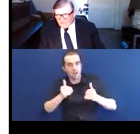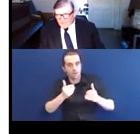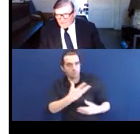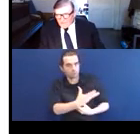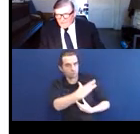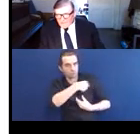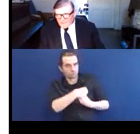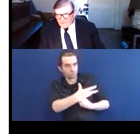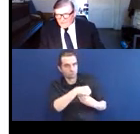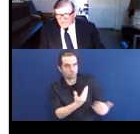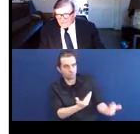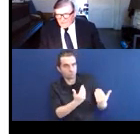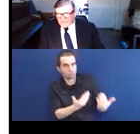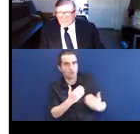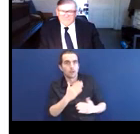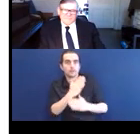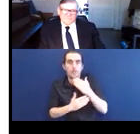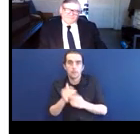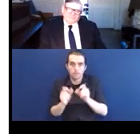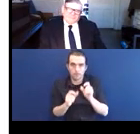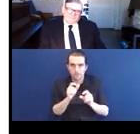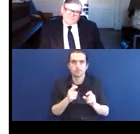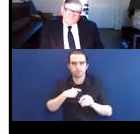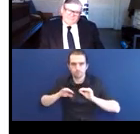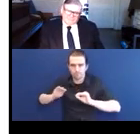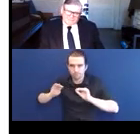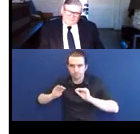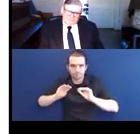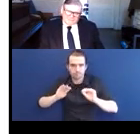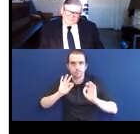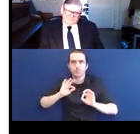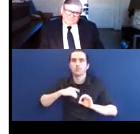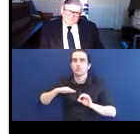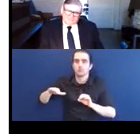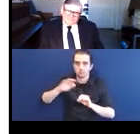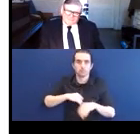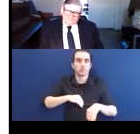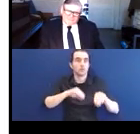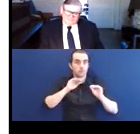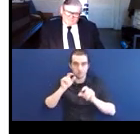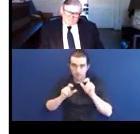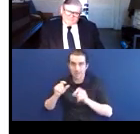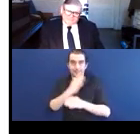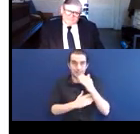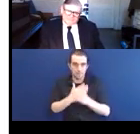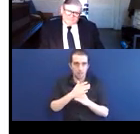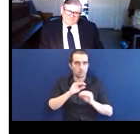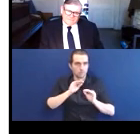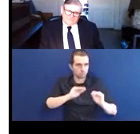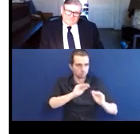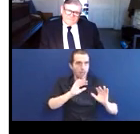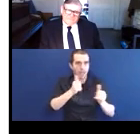status of people with disabilities in Sri Lanka, according to statistics, only about 21%